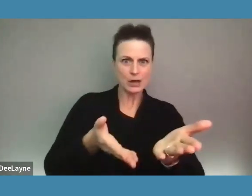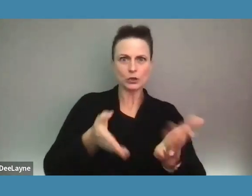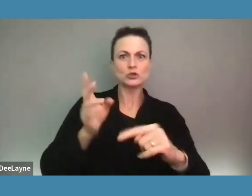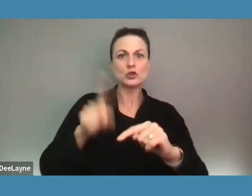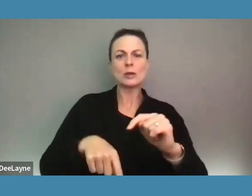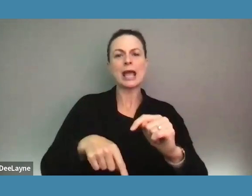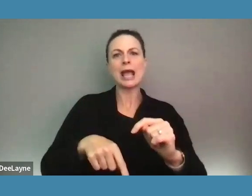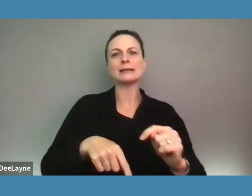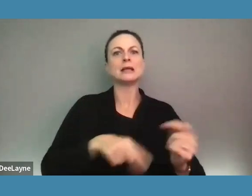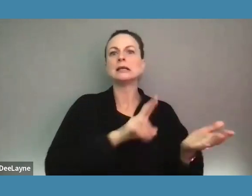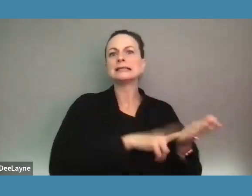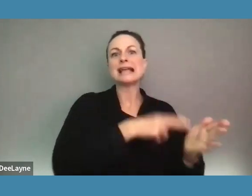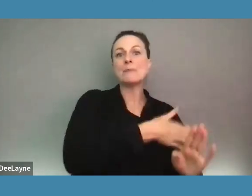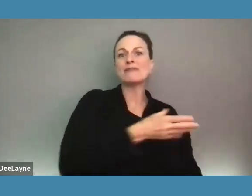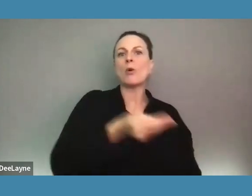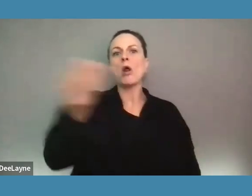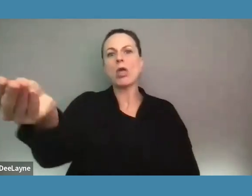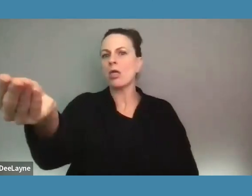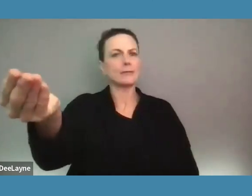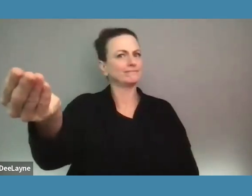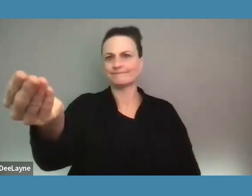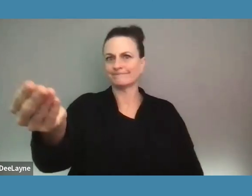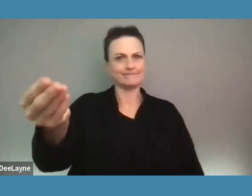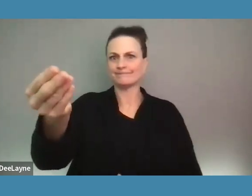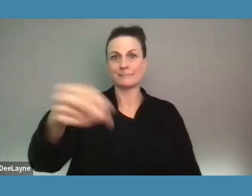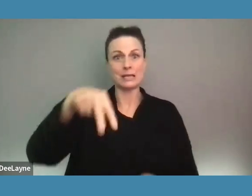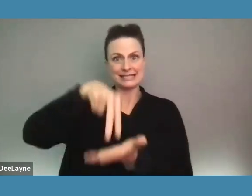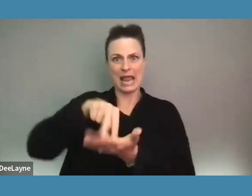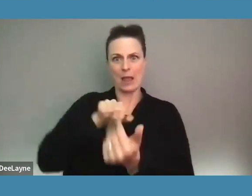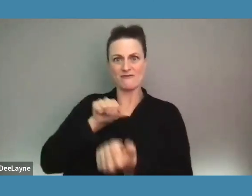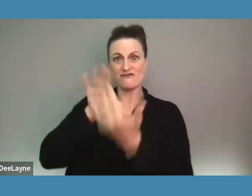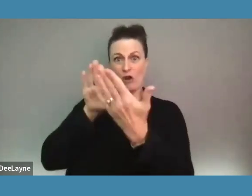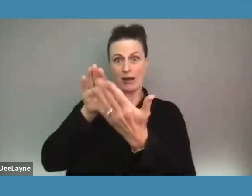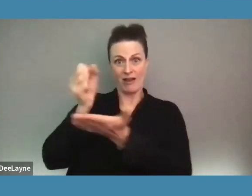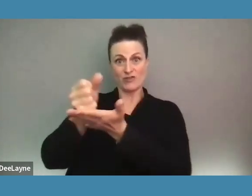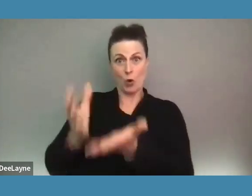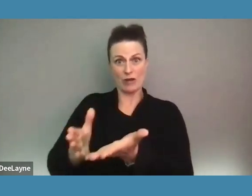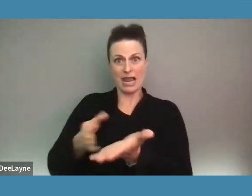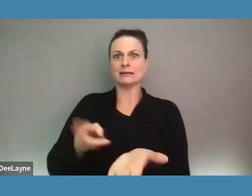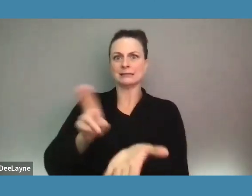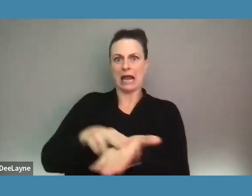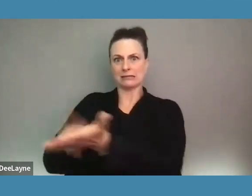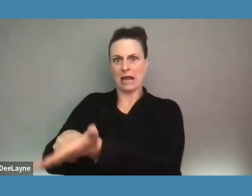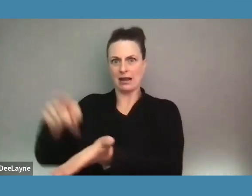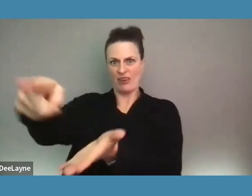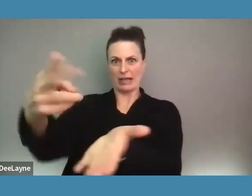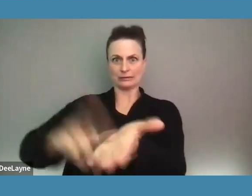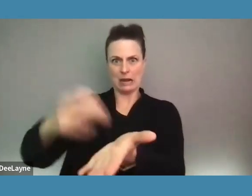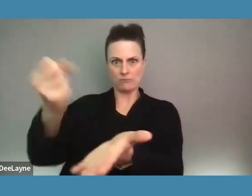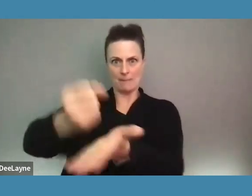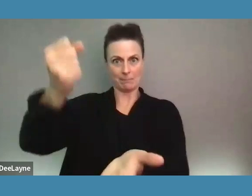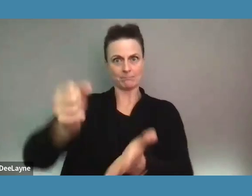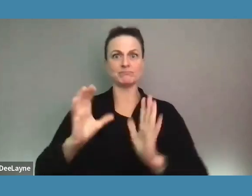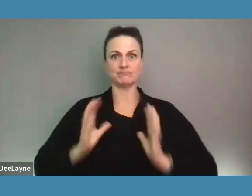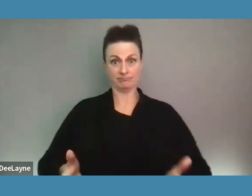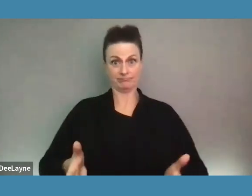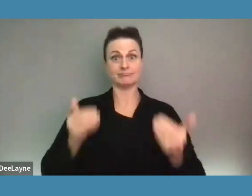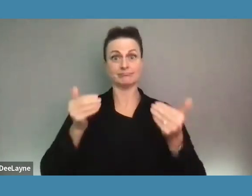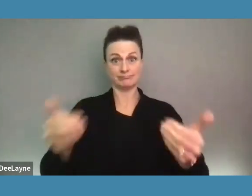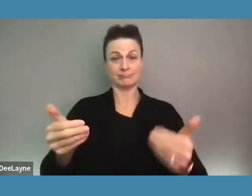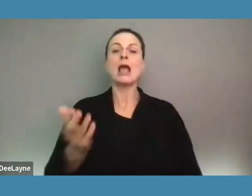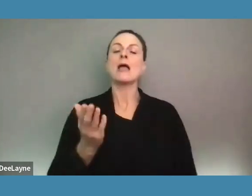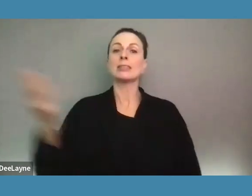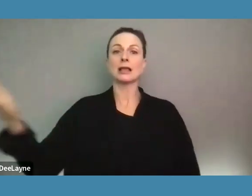sign it ahead of time and have them stamp it. You have to sign it with them. And then you can submit